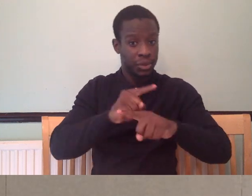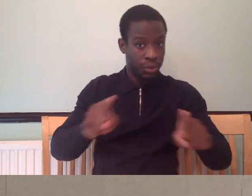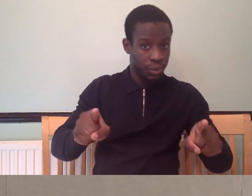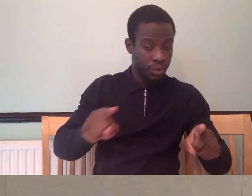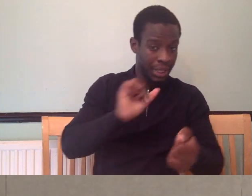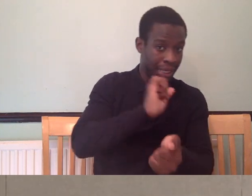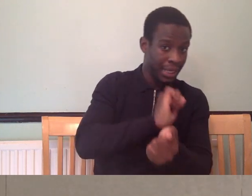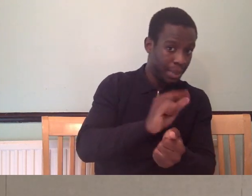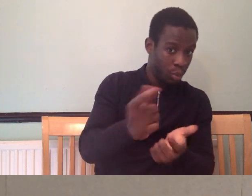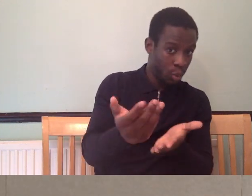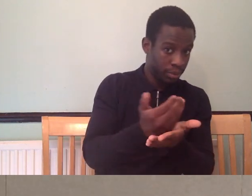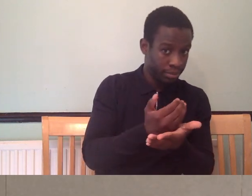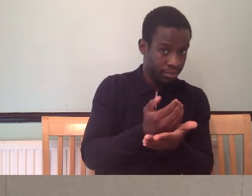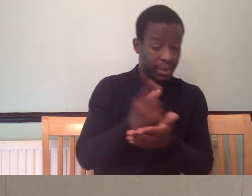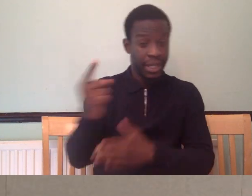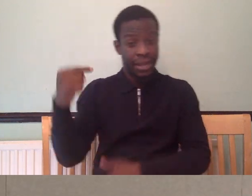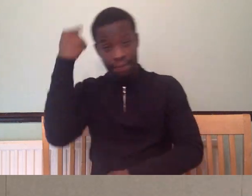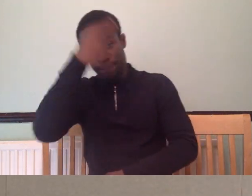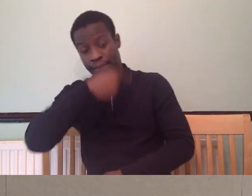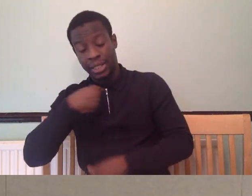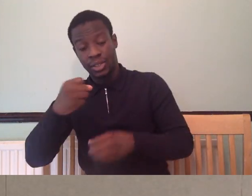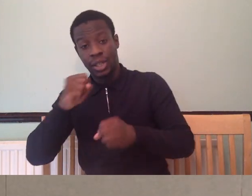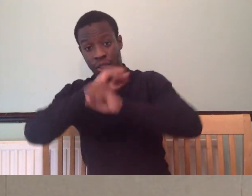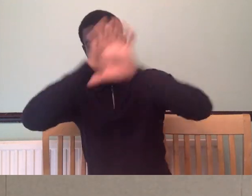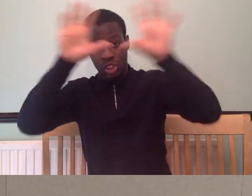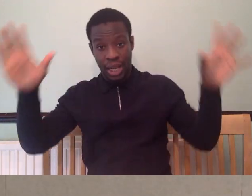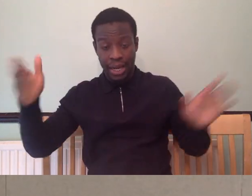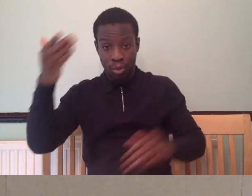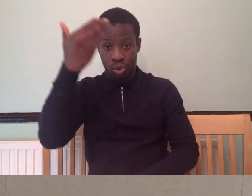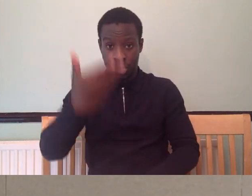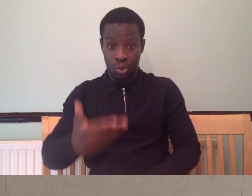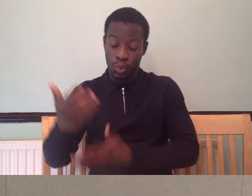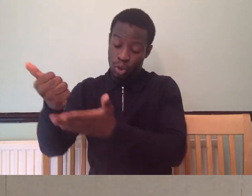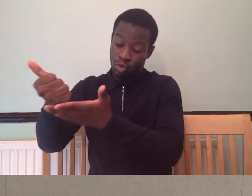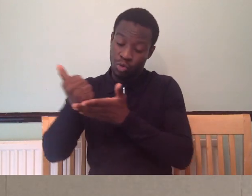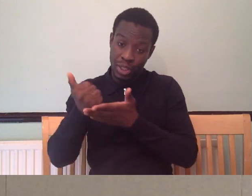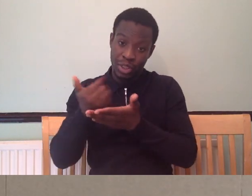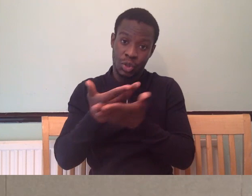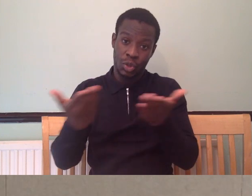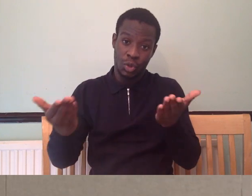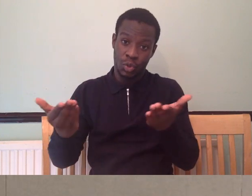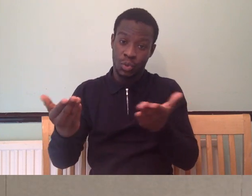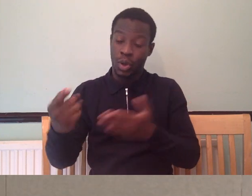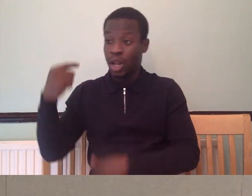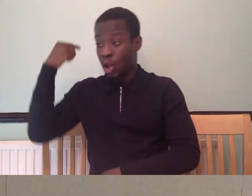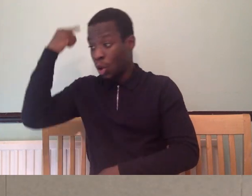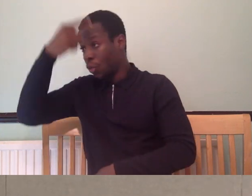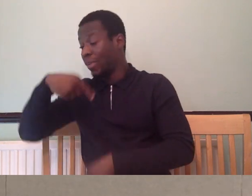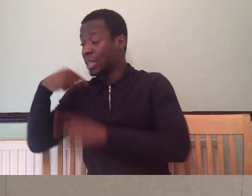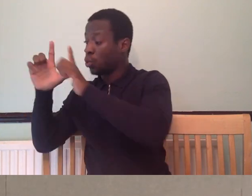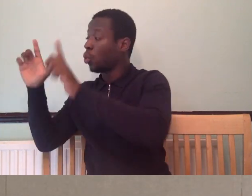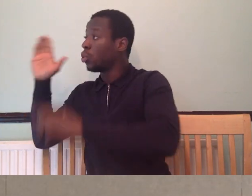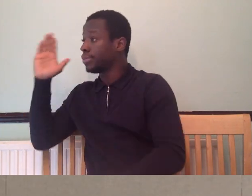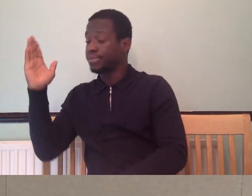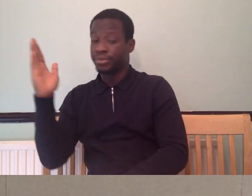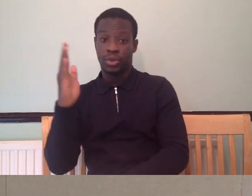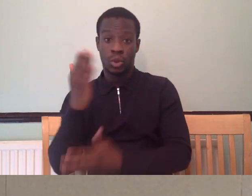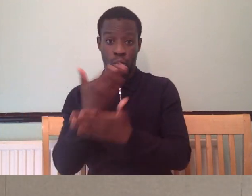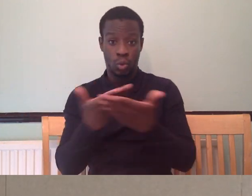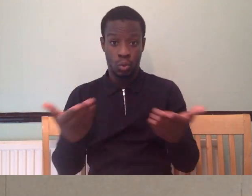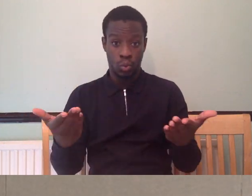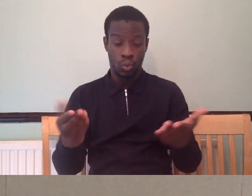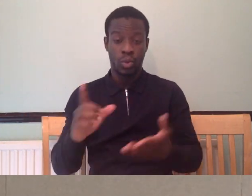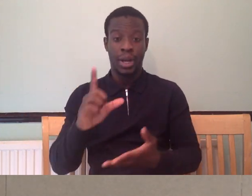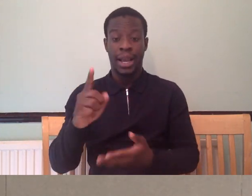The Lord make his face to shine upon you and be gracious to you. The Lord turn his face towards you and give